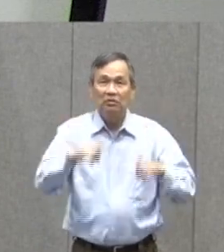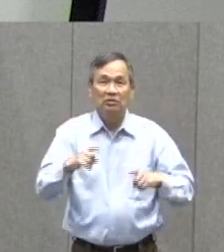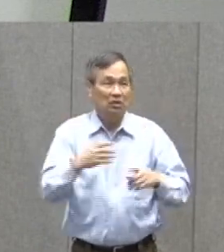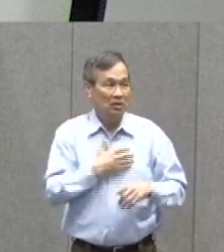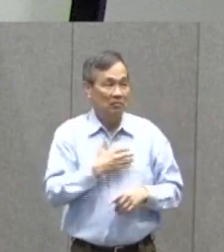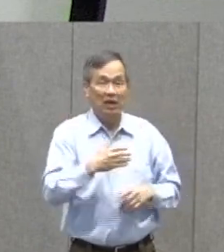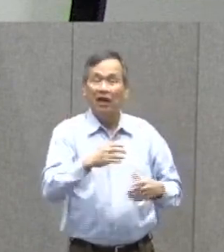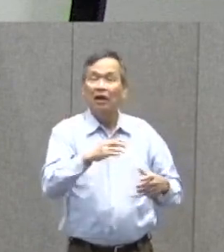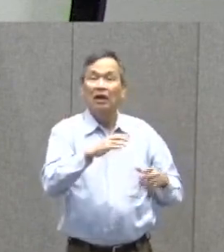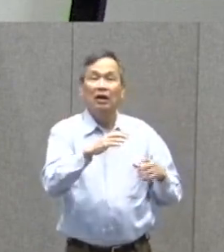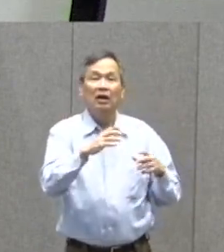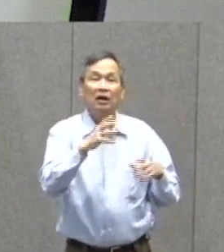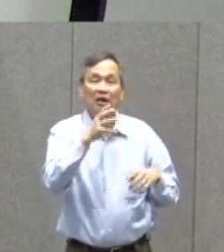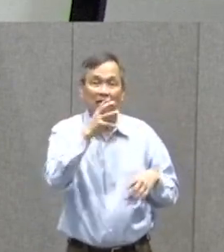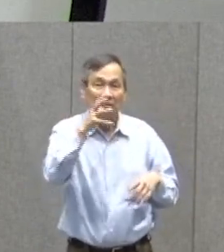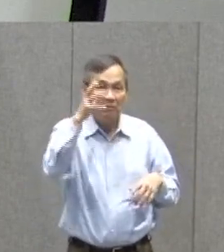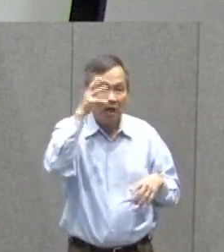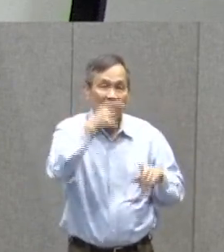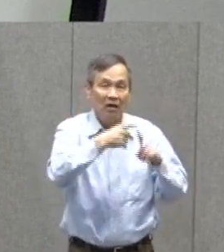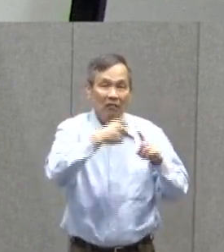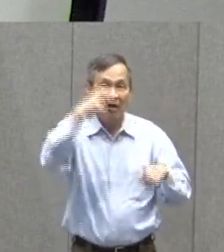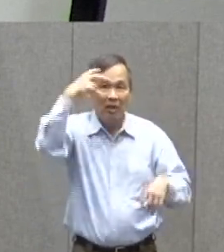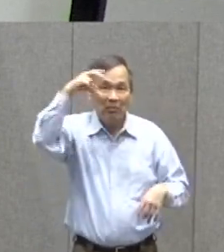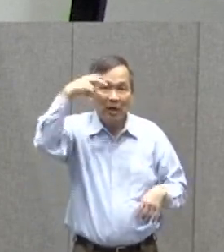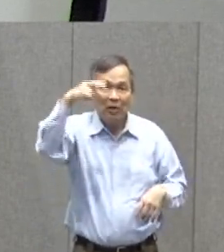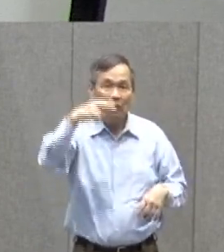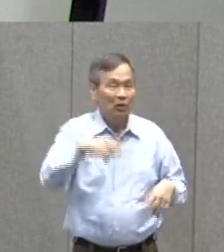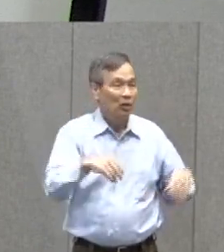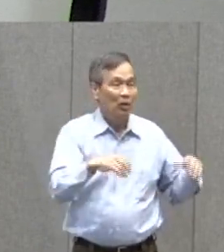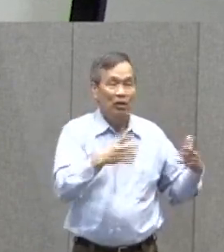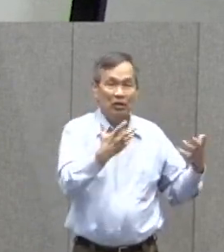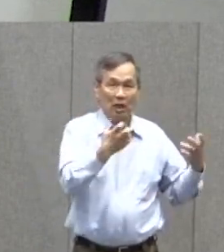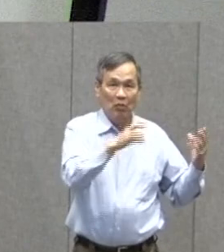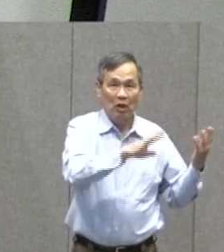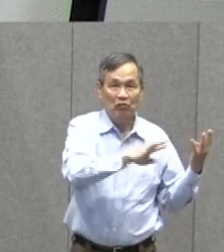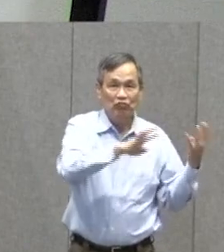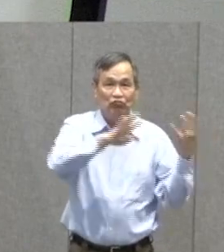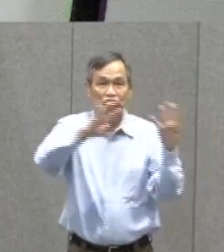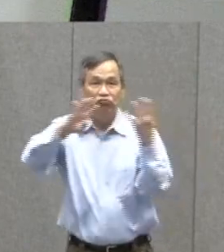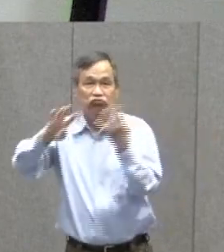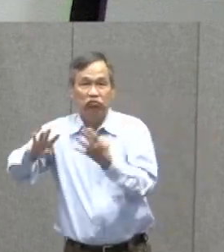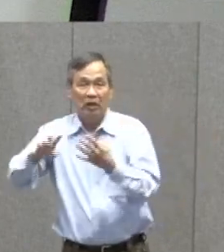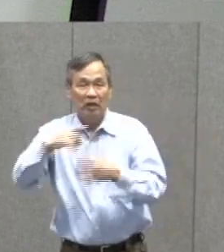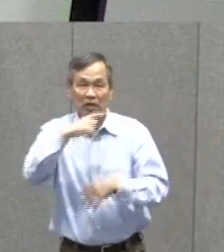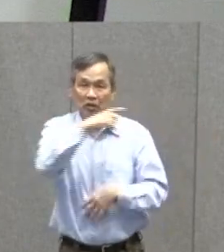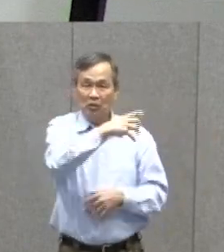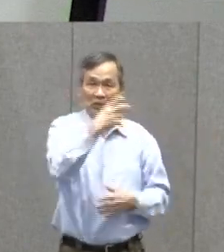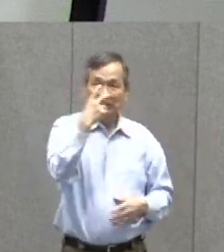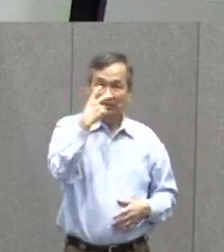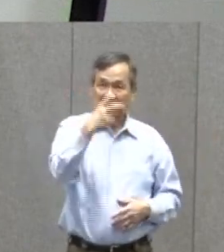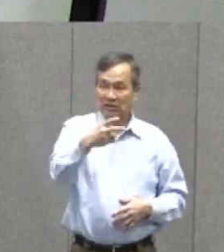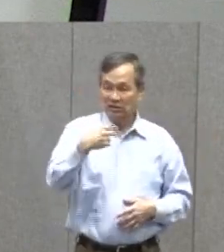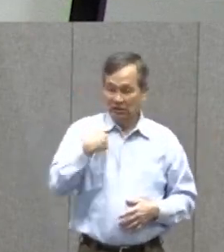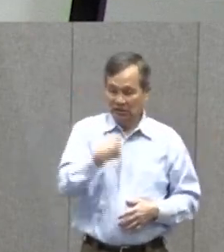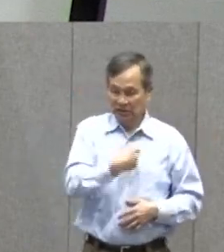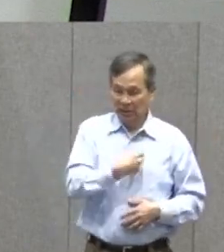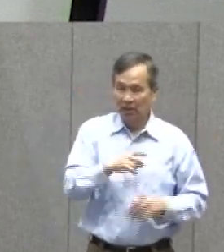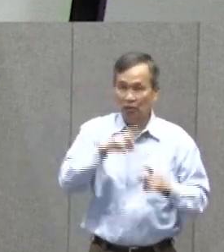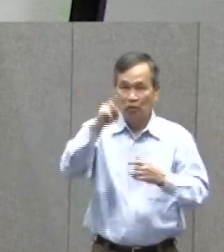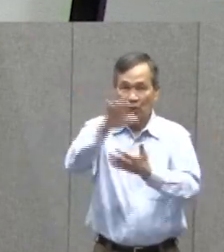from Mexico. And when they immigrated, they had dreams of us all going to college and becoming school teachers like